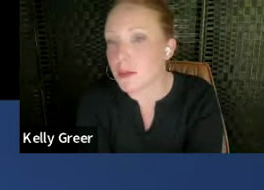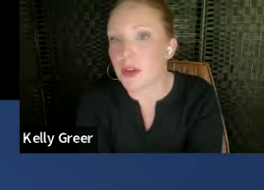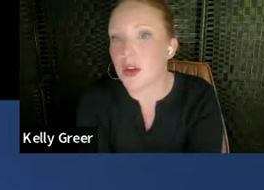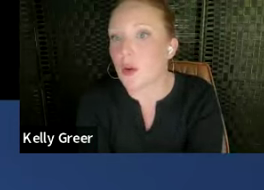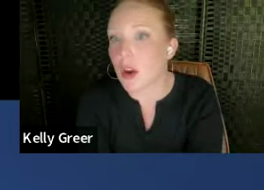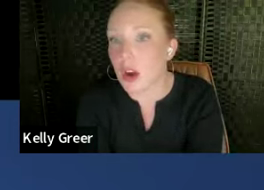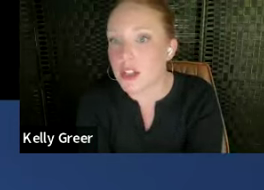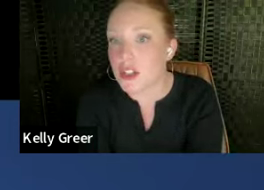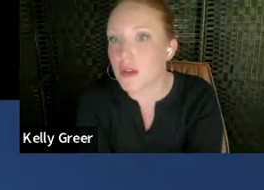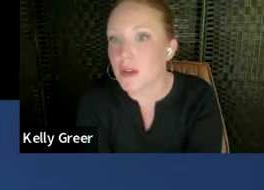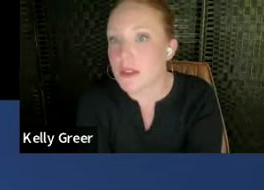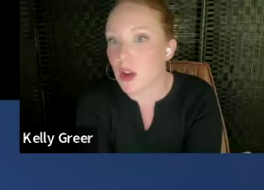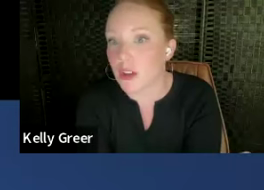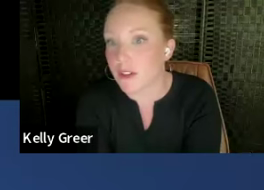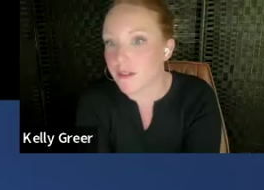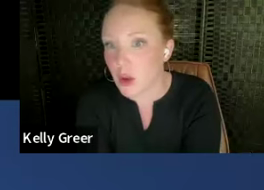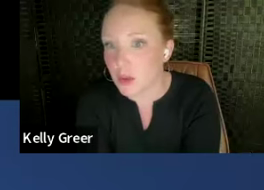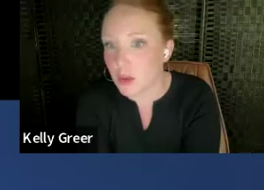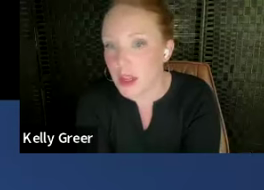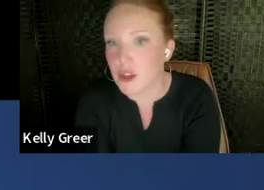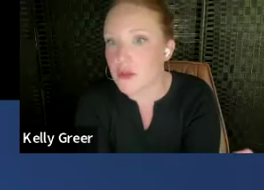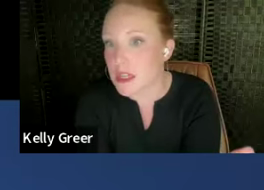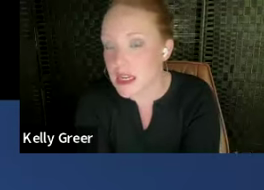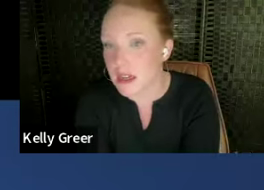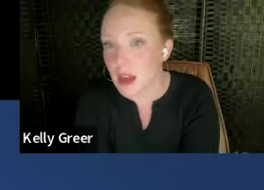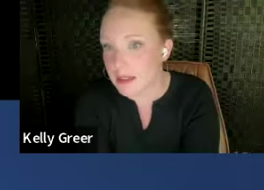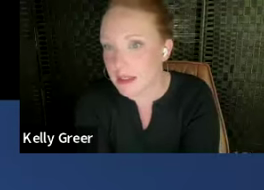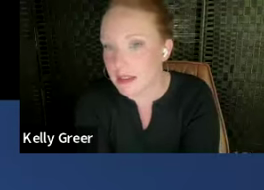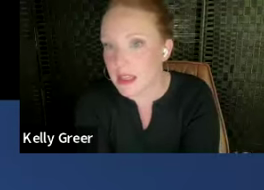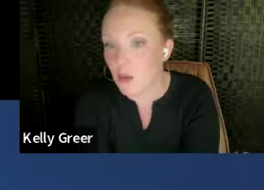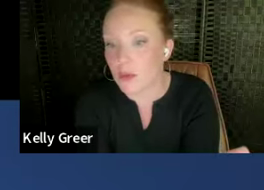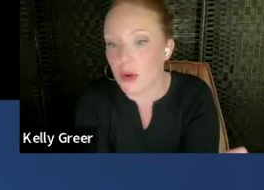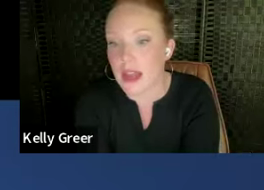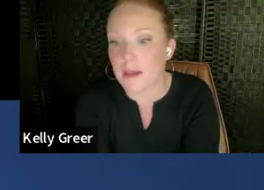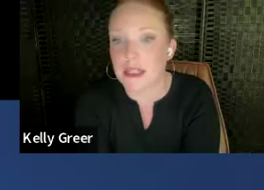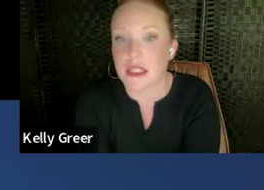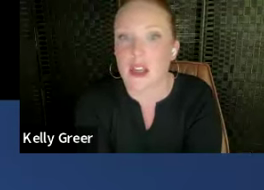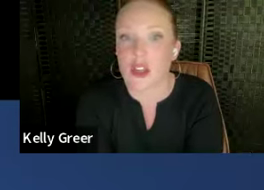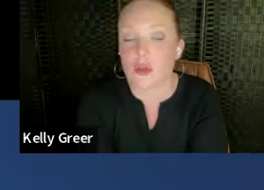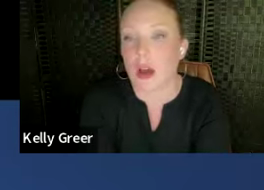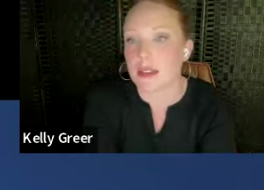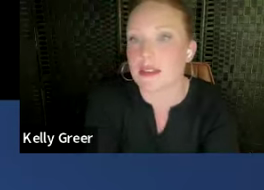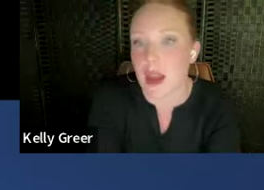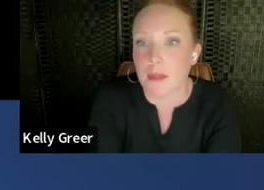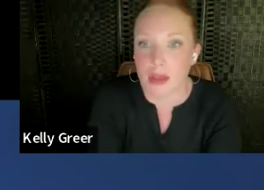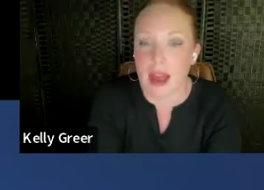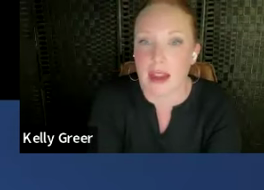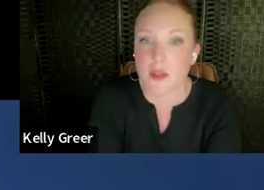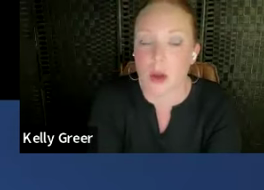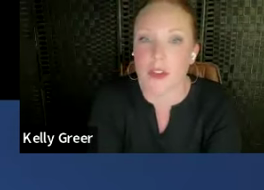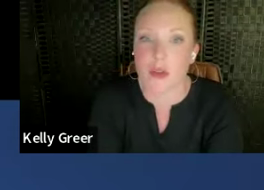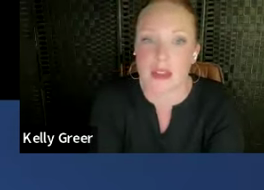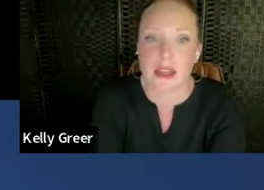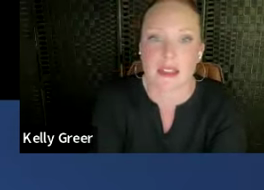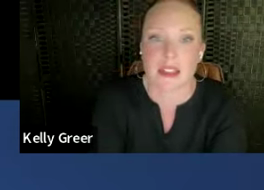you need like an interpreter or cart, you can use that on your phone. If you need access to that, we're more than happy to get you set up on